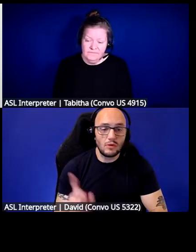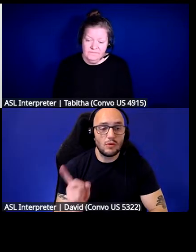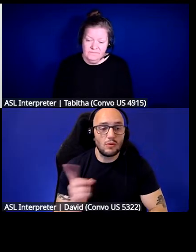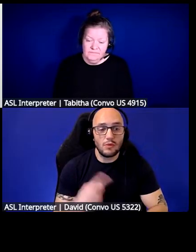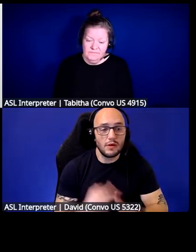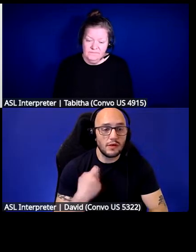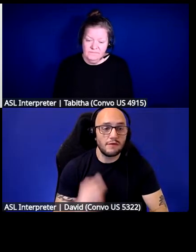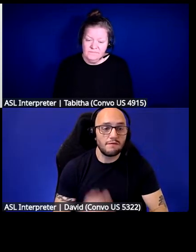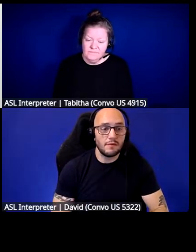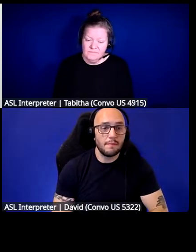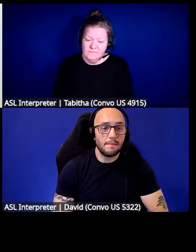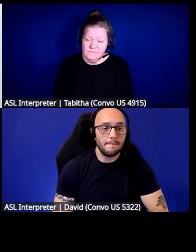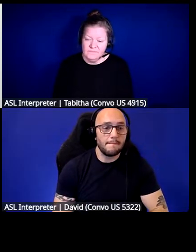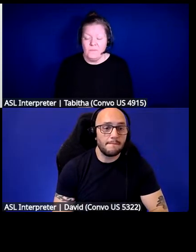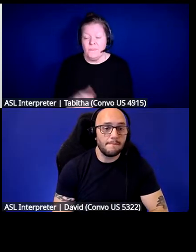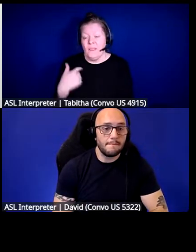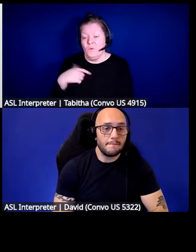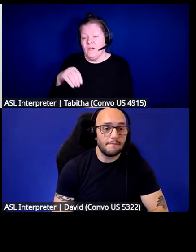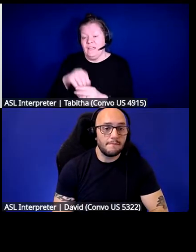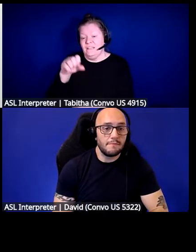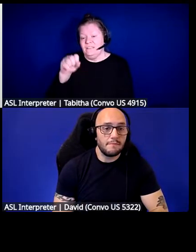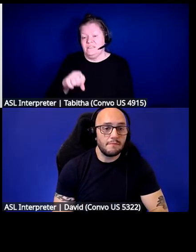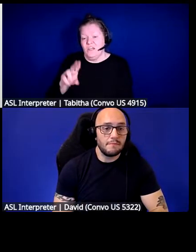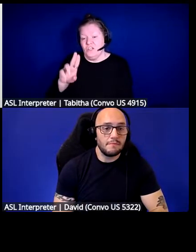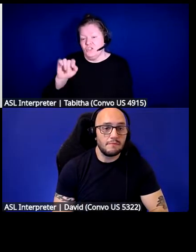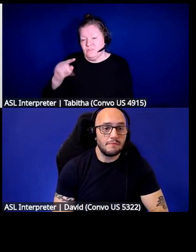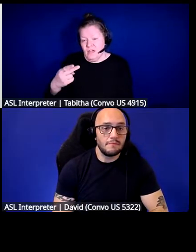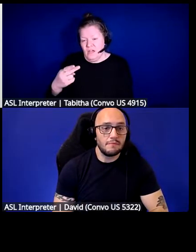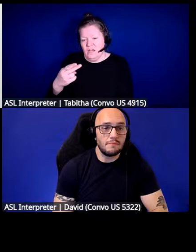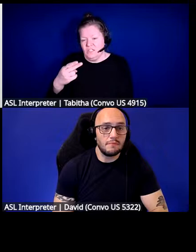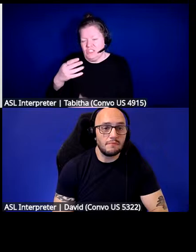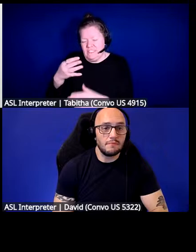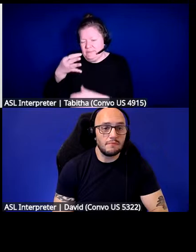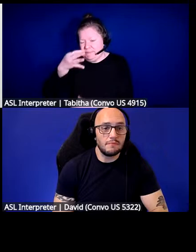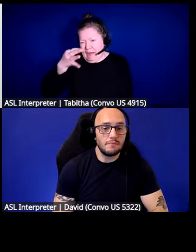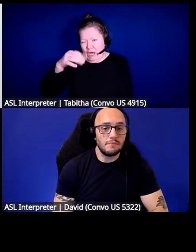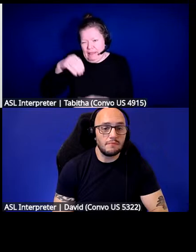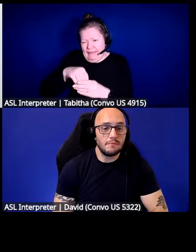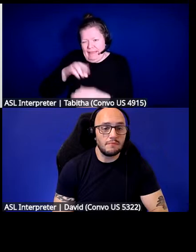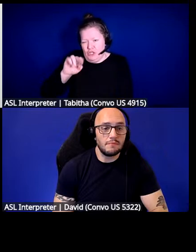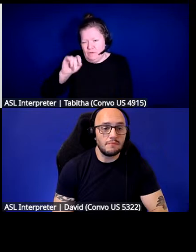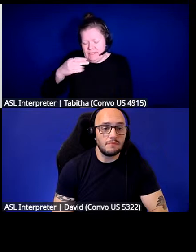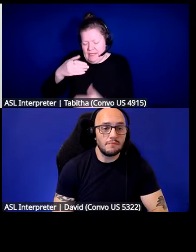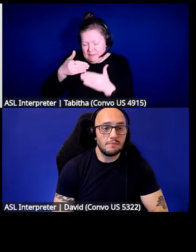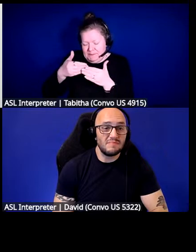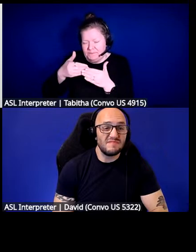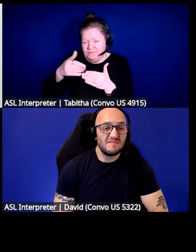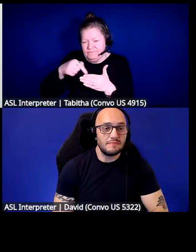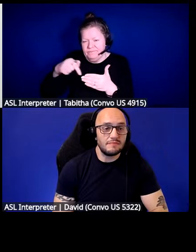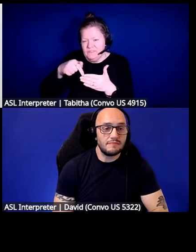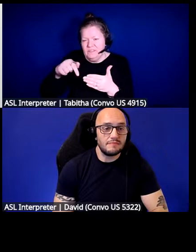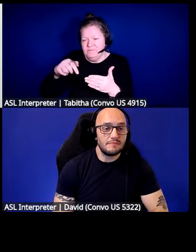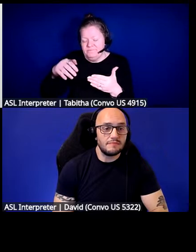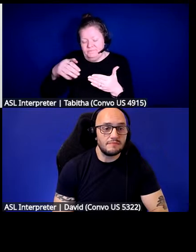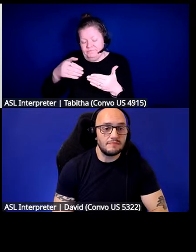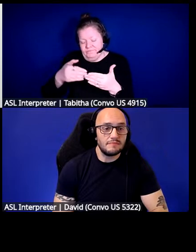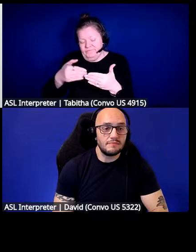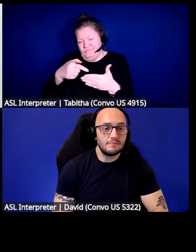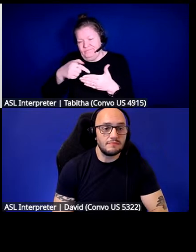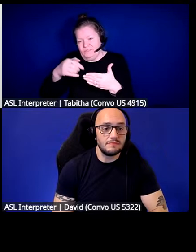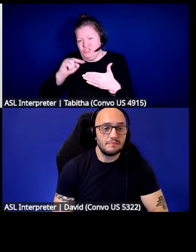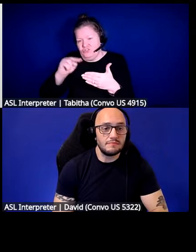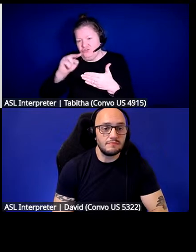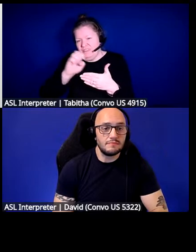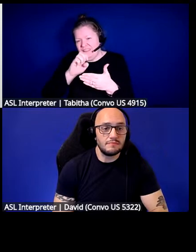again? We're in southern Utah. We are Oh, barely yeah. in Utah. Yeah. Yeah, we're just Yeah.